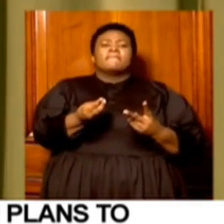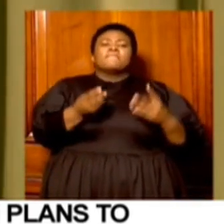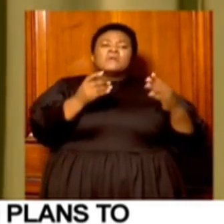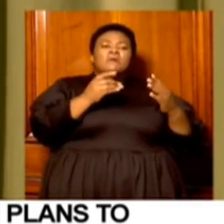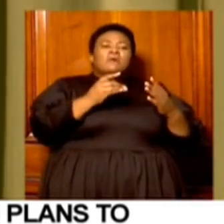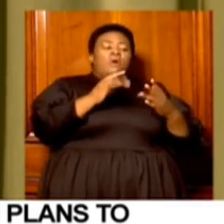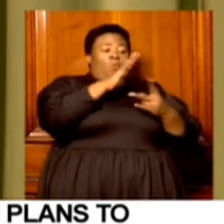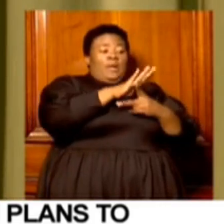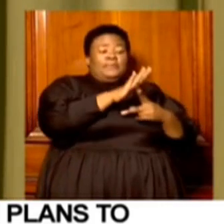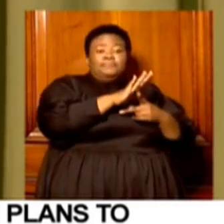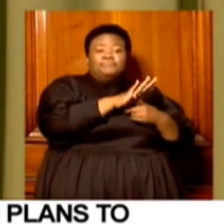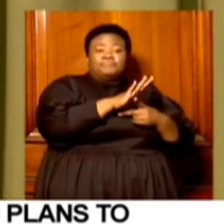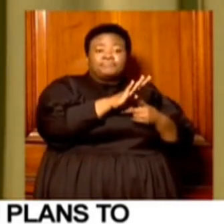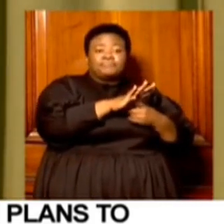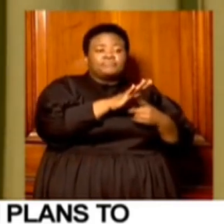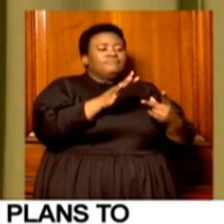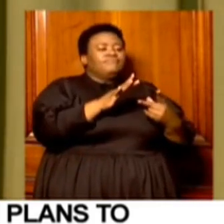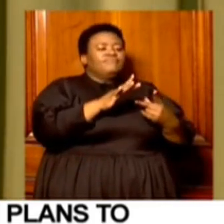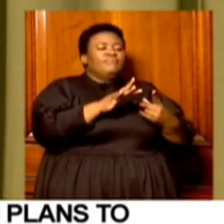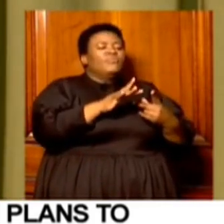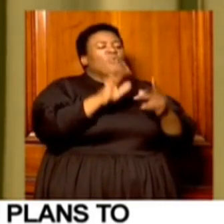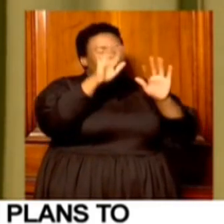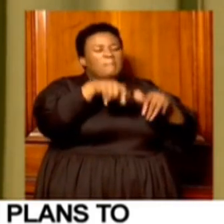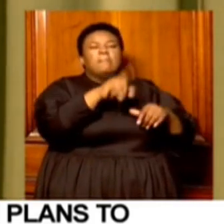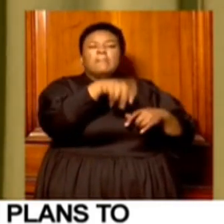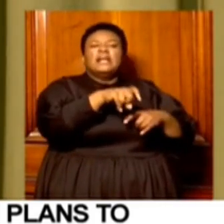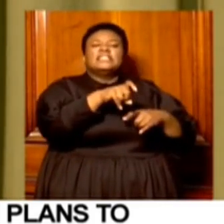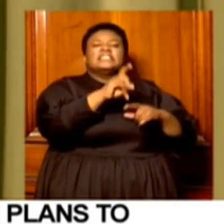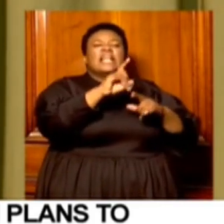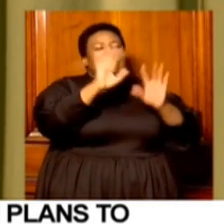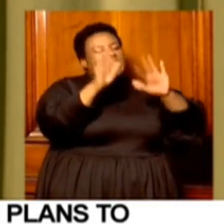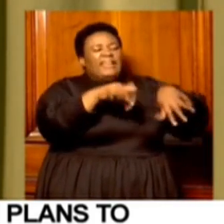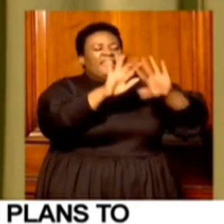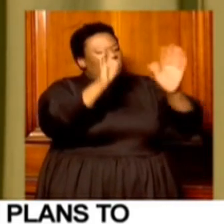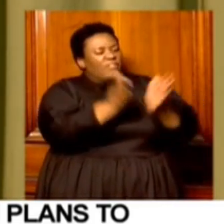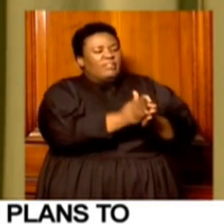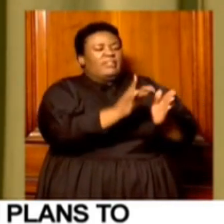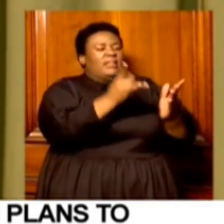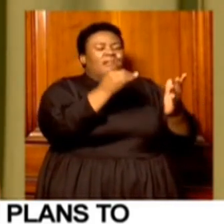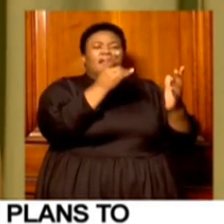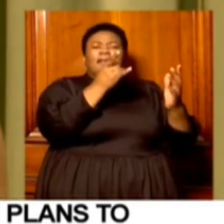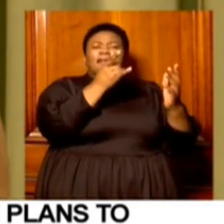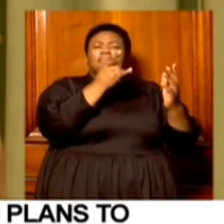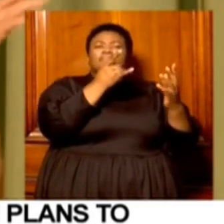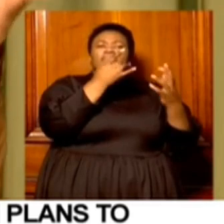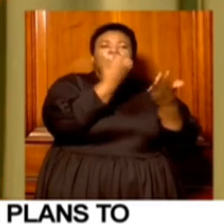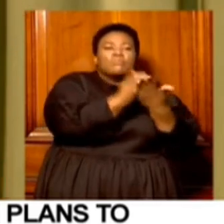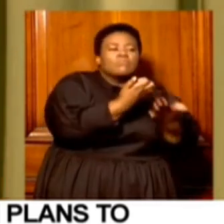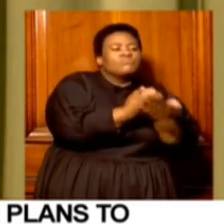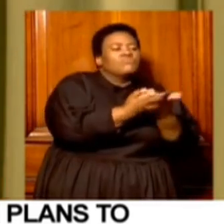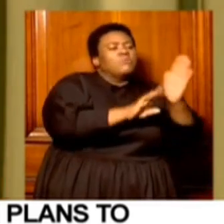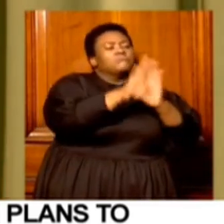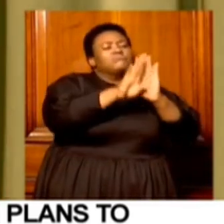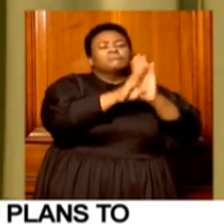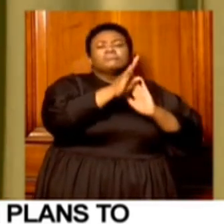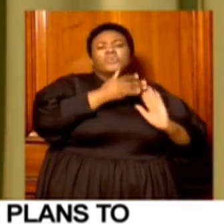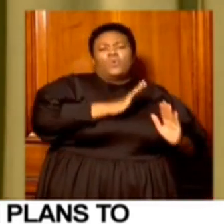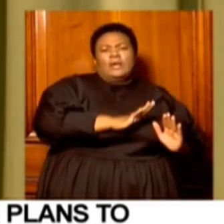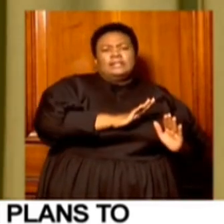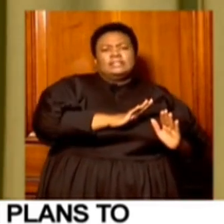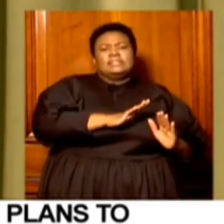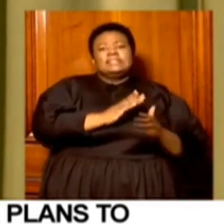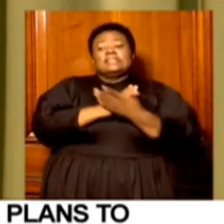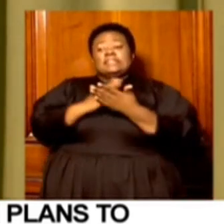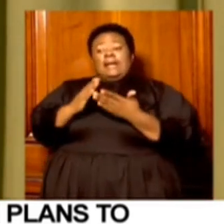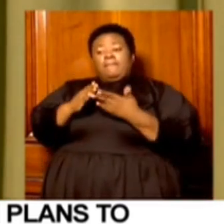they are. There is another one that says, prioritize health. South Africa, we have taken an approach that balances the